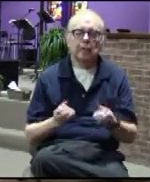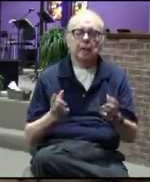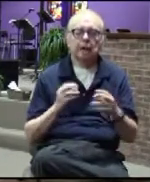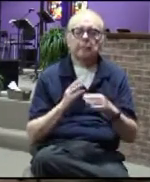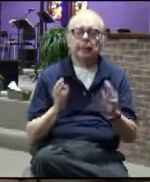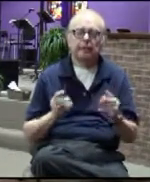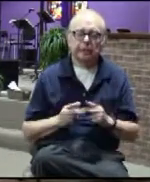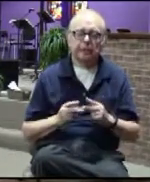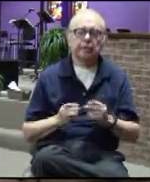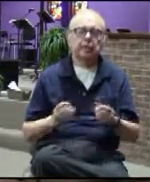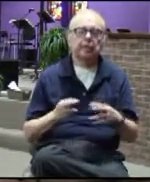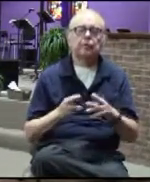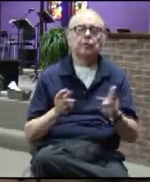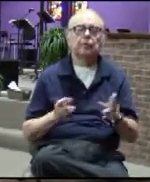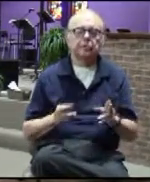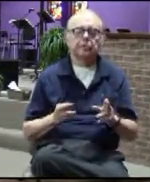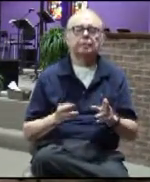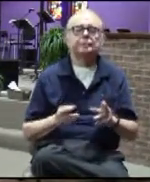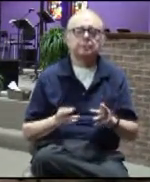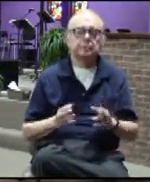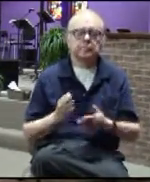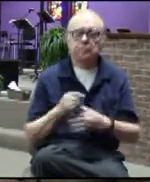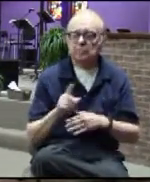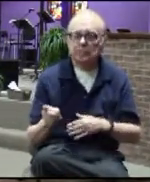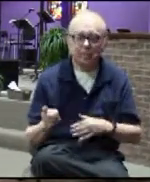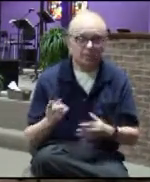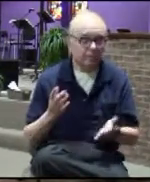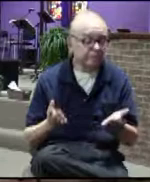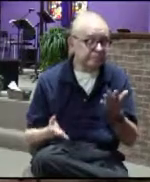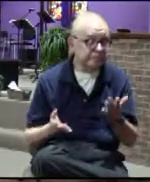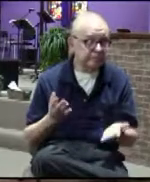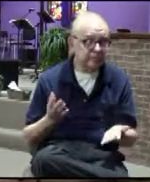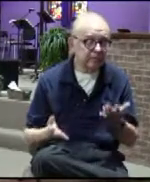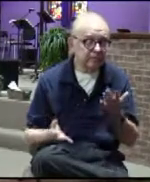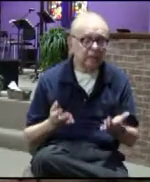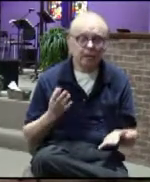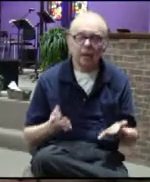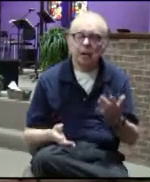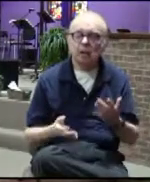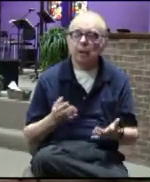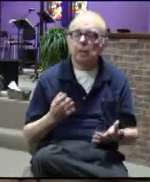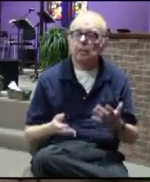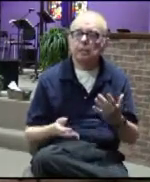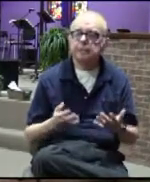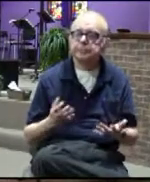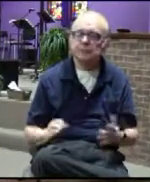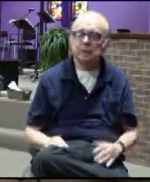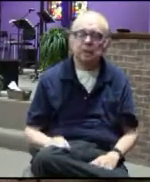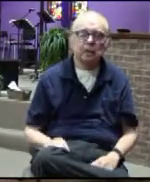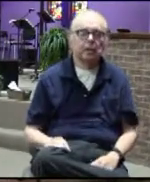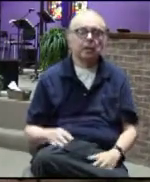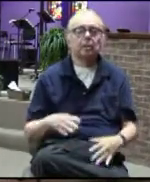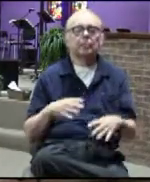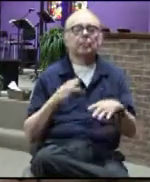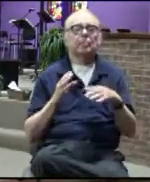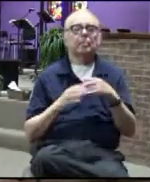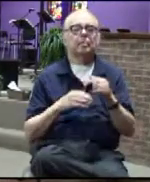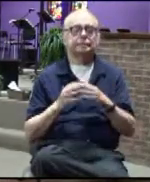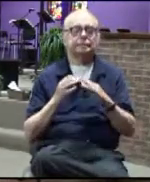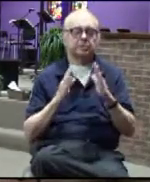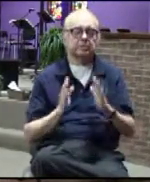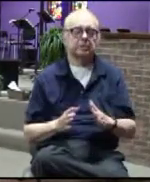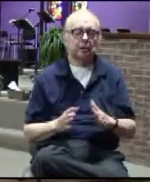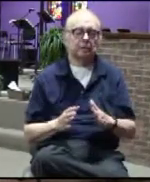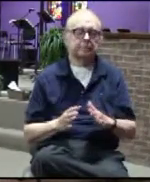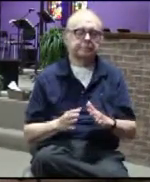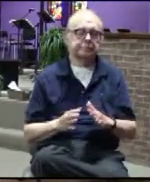many rooms some of y'all may be fine with an outhouse and a half moon on it but baby I